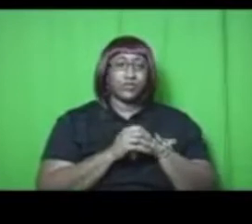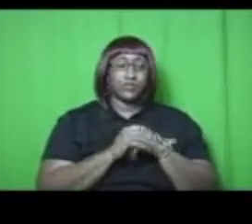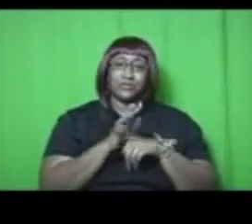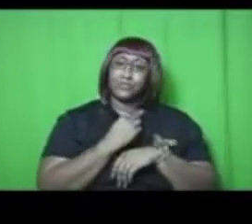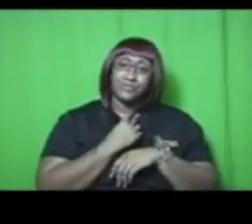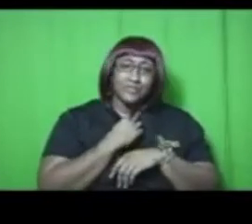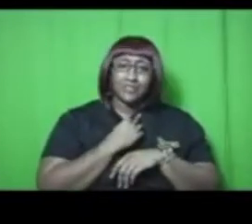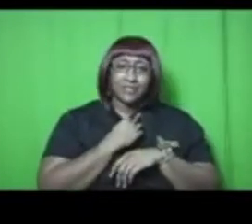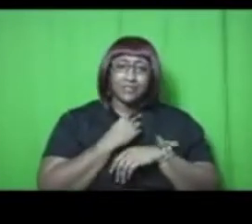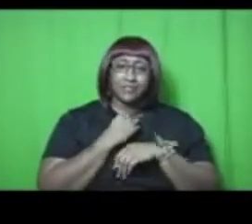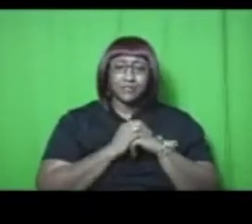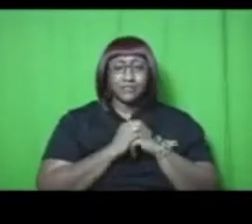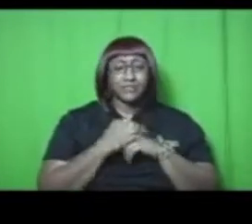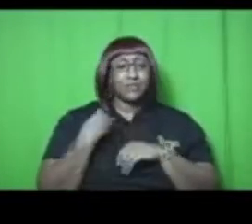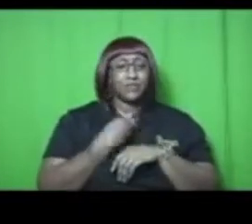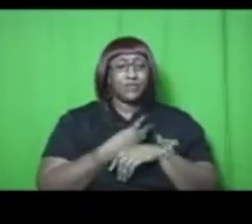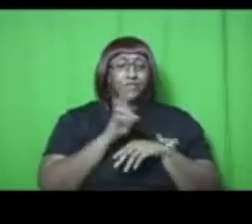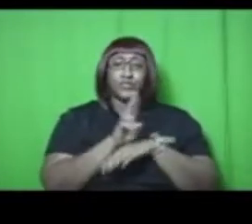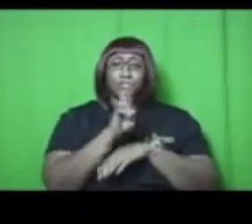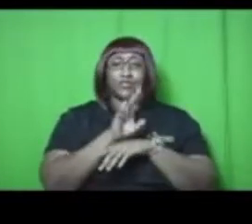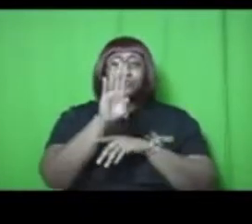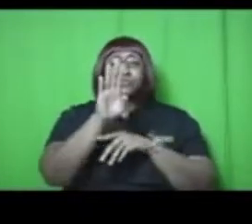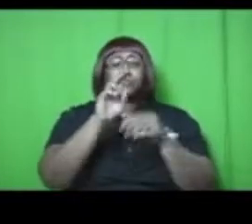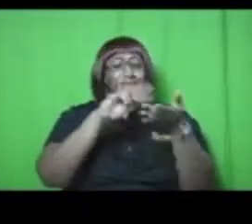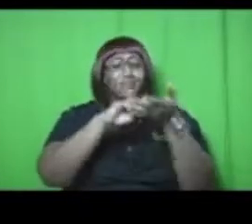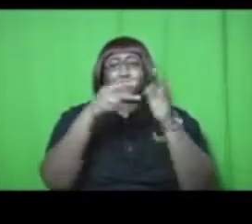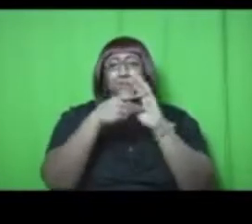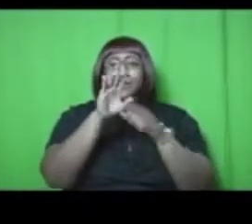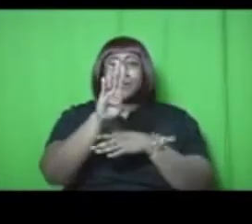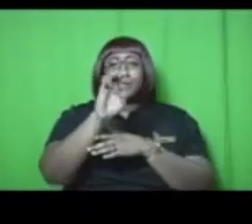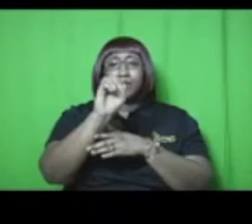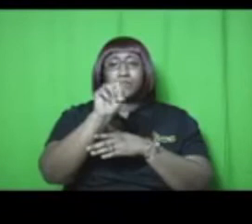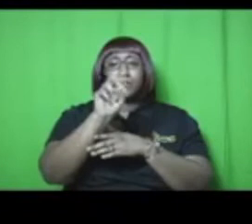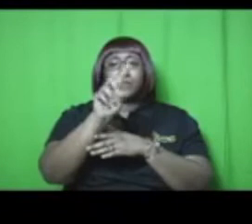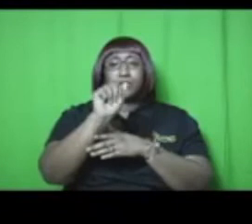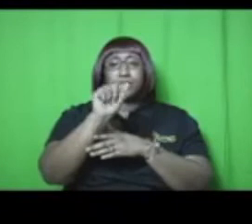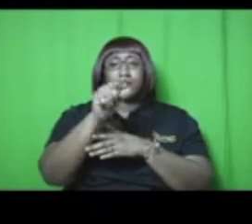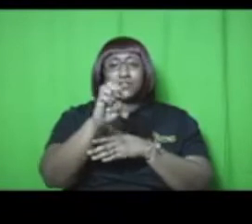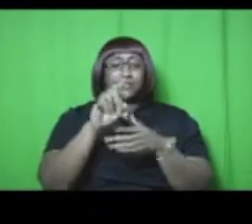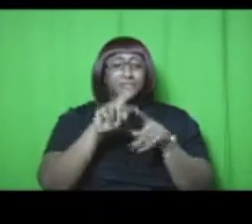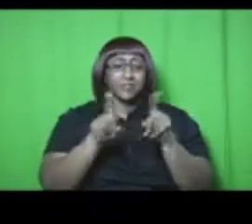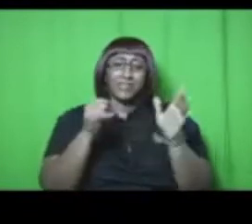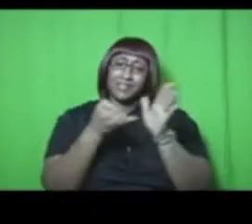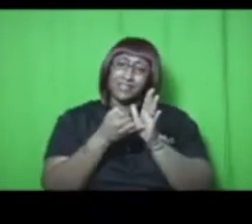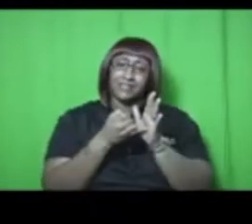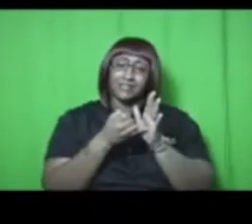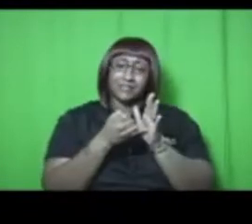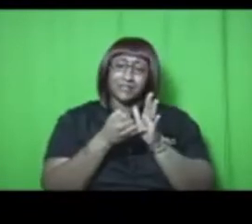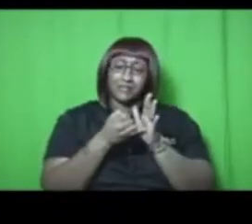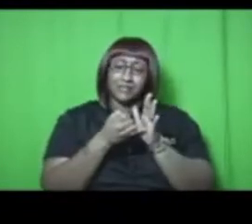restricted. We use the term bondage, slavery. But it's